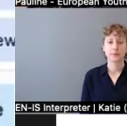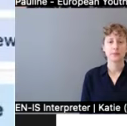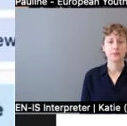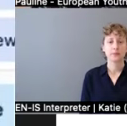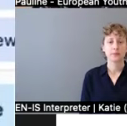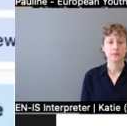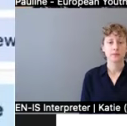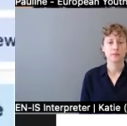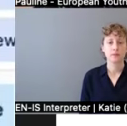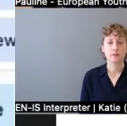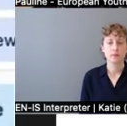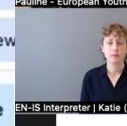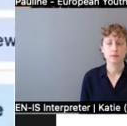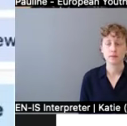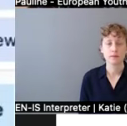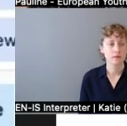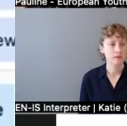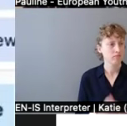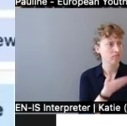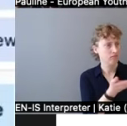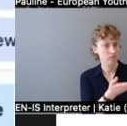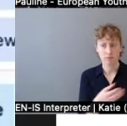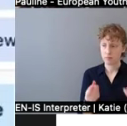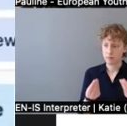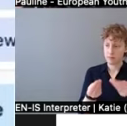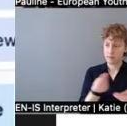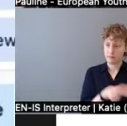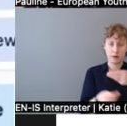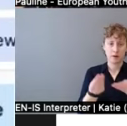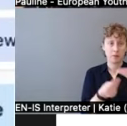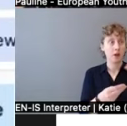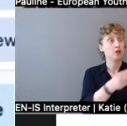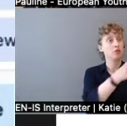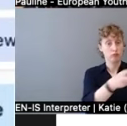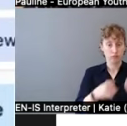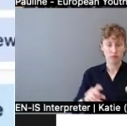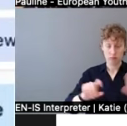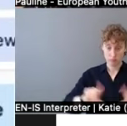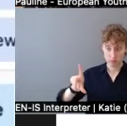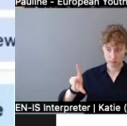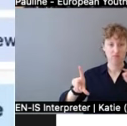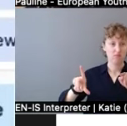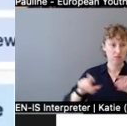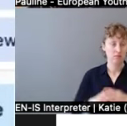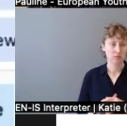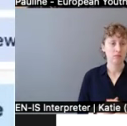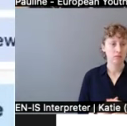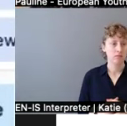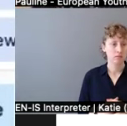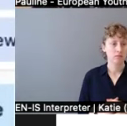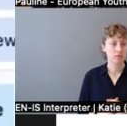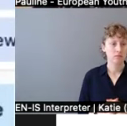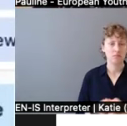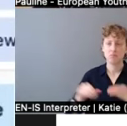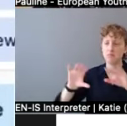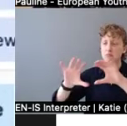So this is how the budget looks like once you download it. So you see that there are different budget categories. Here there are